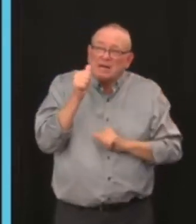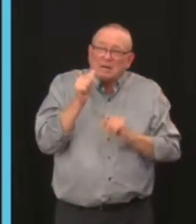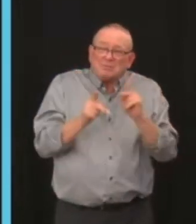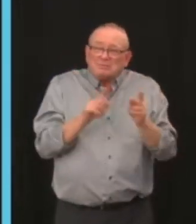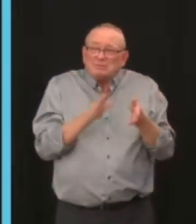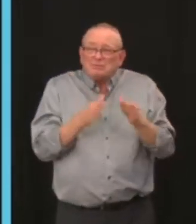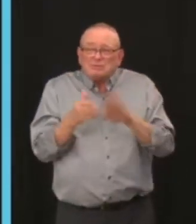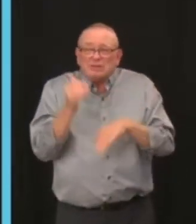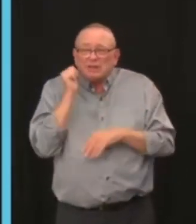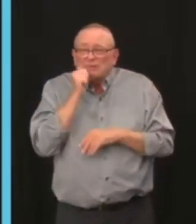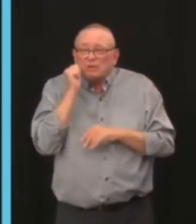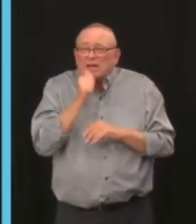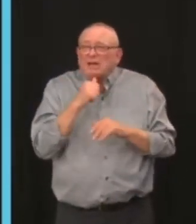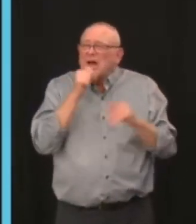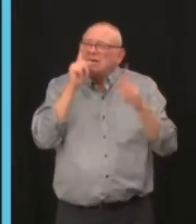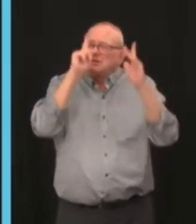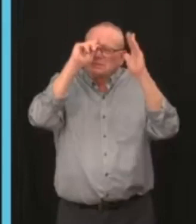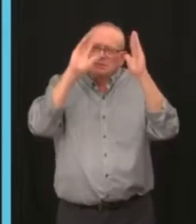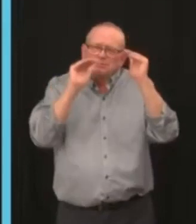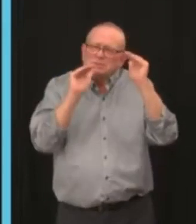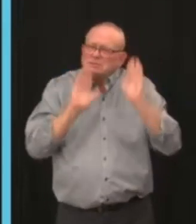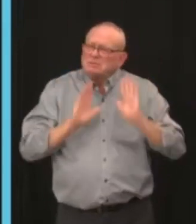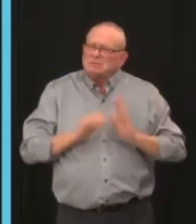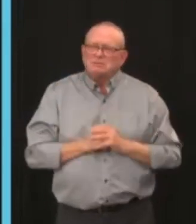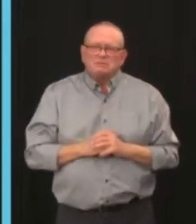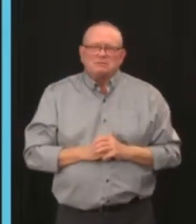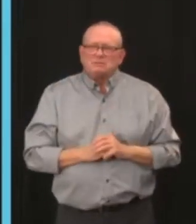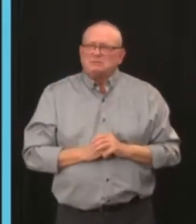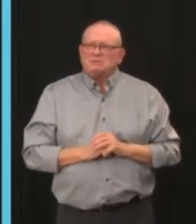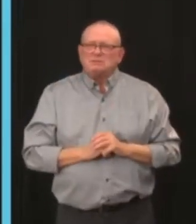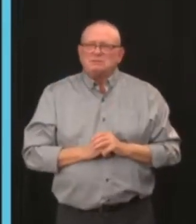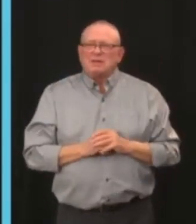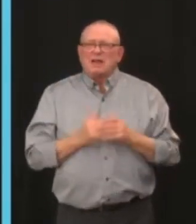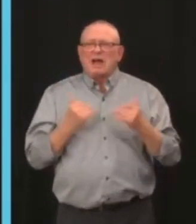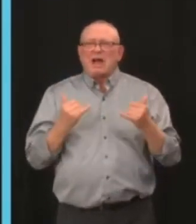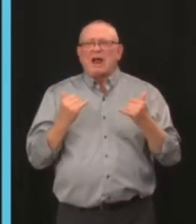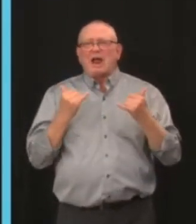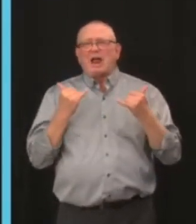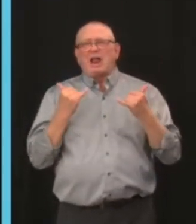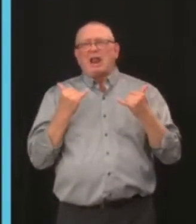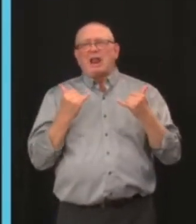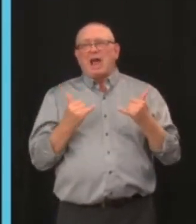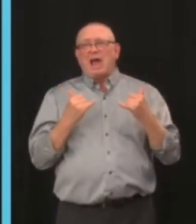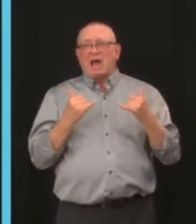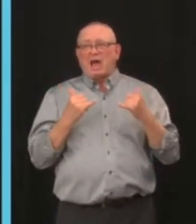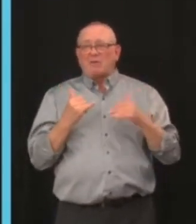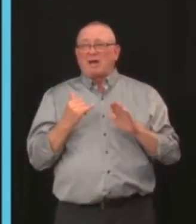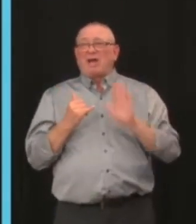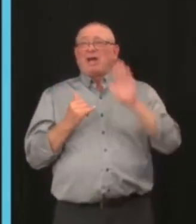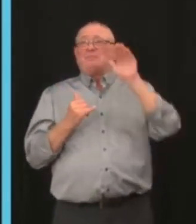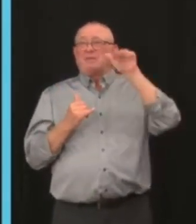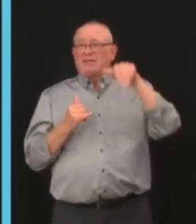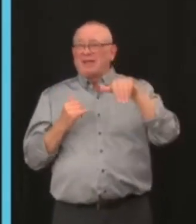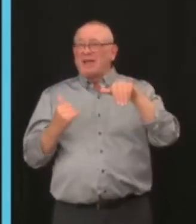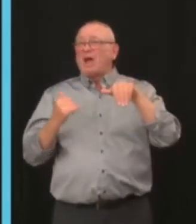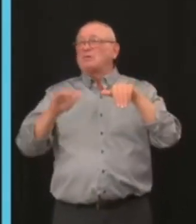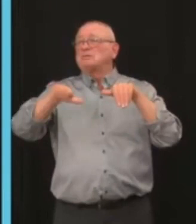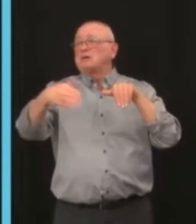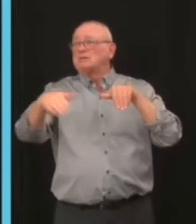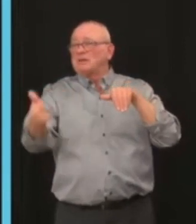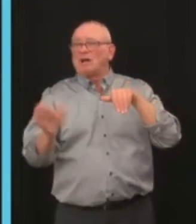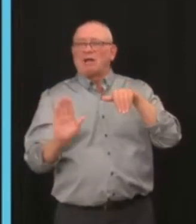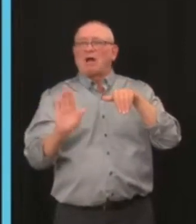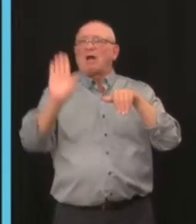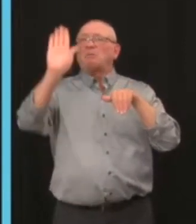continue. I would expect that this is that final late indicator showing the impact of